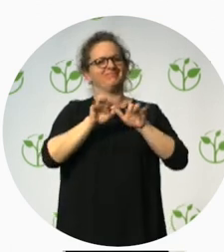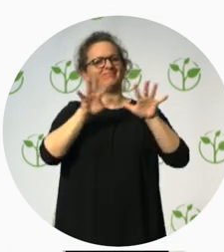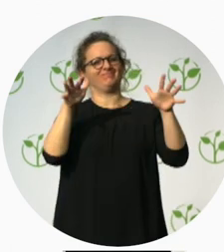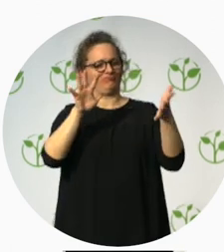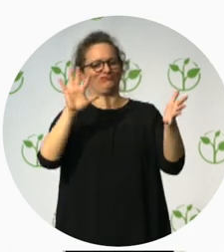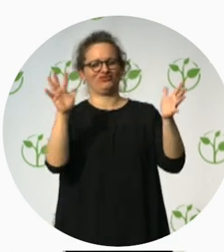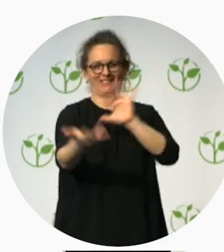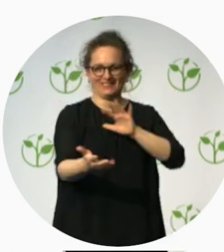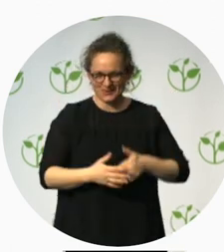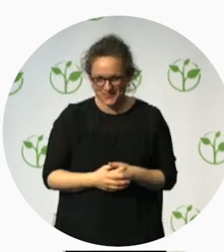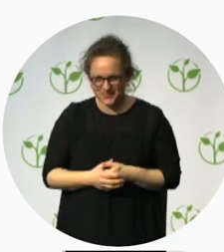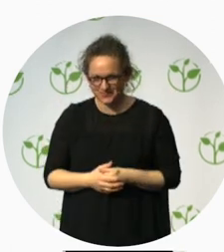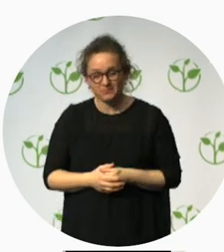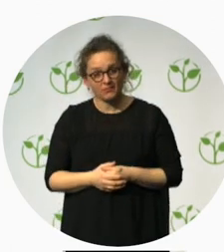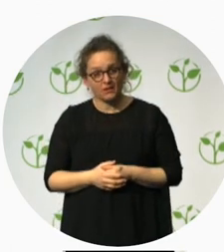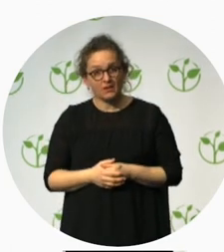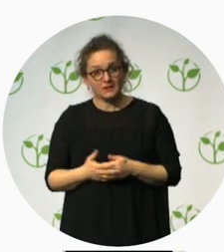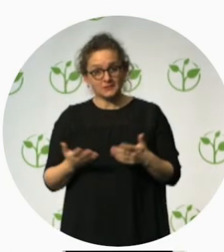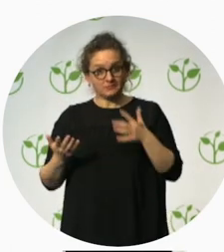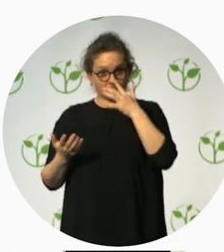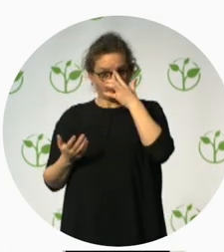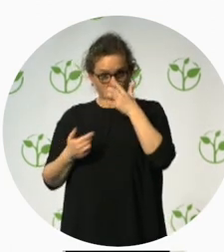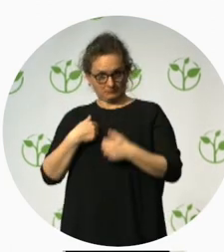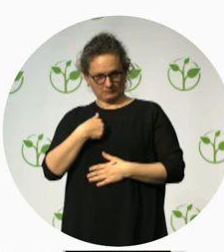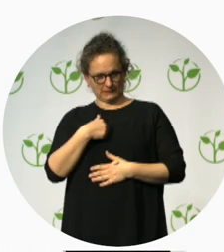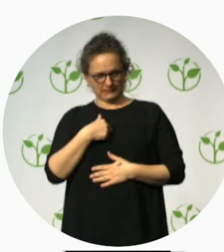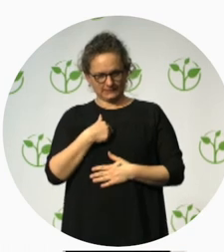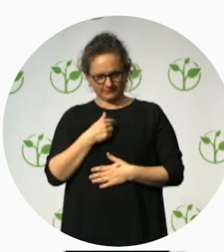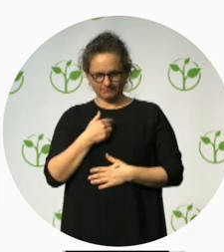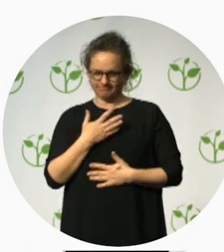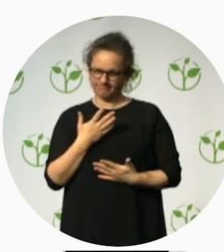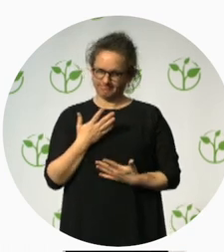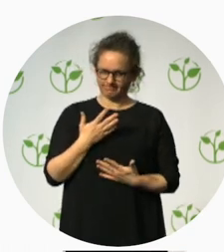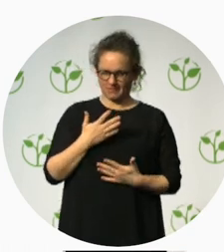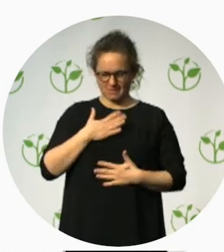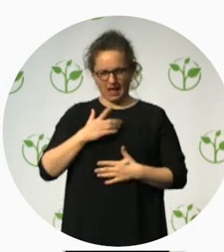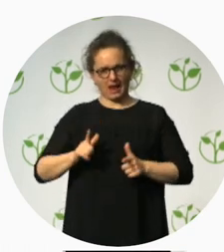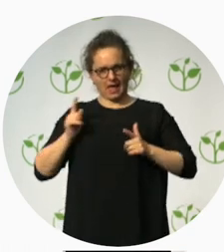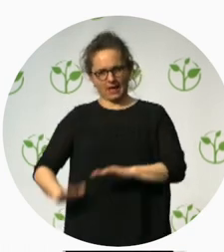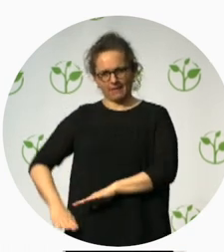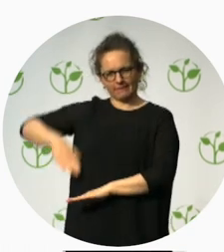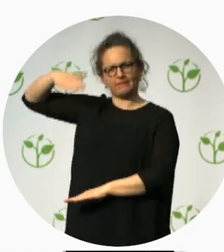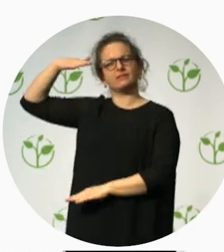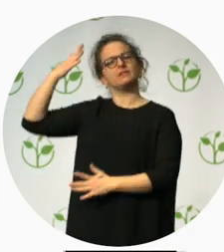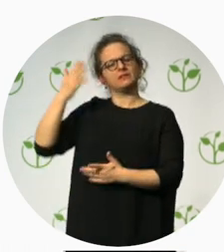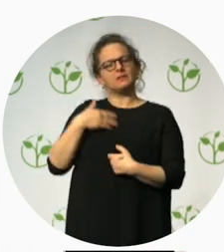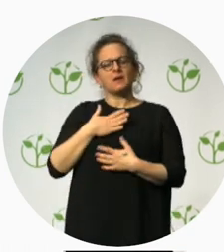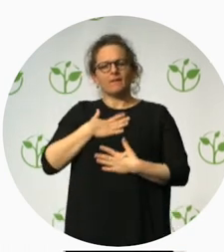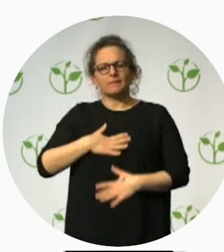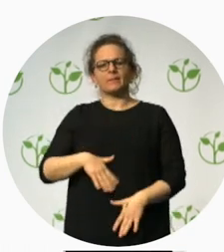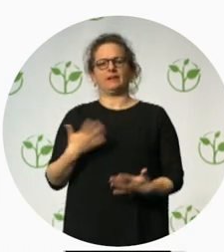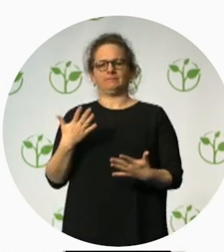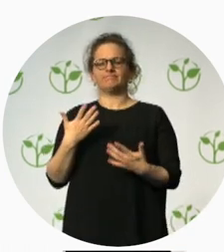I decided that I would dedicate my life to advancing disability rights, it